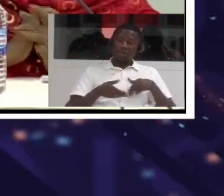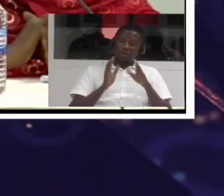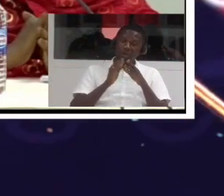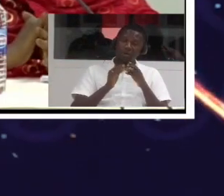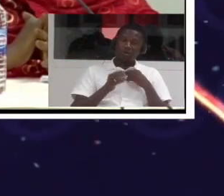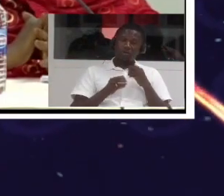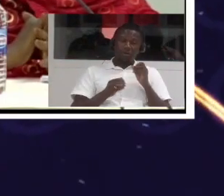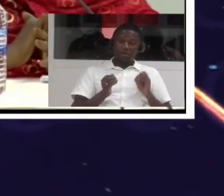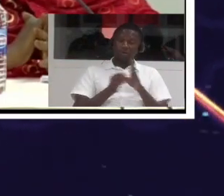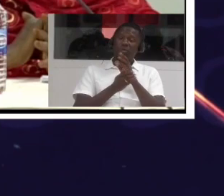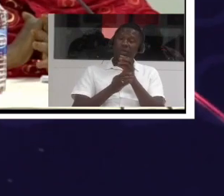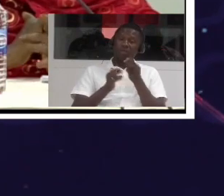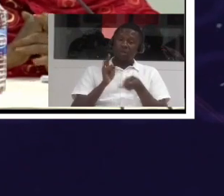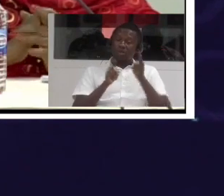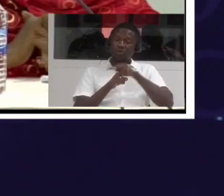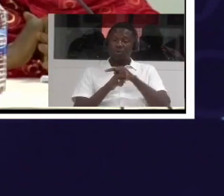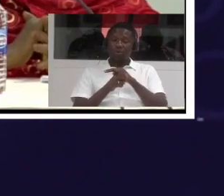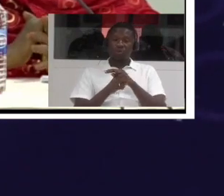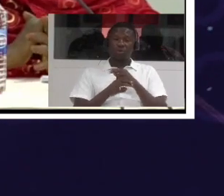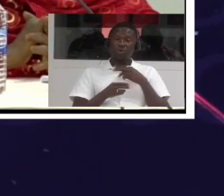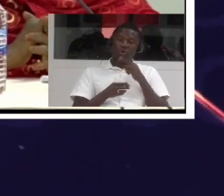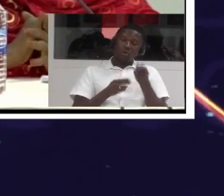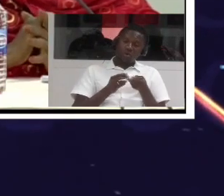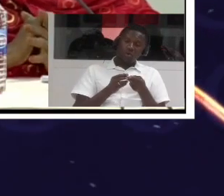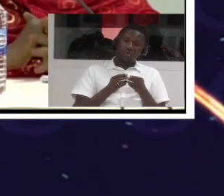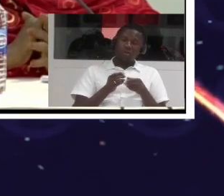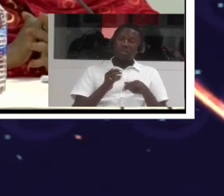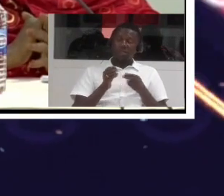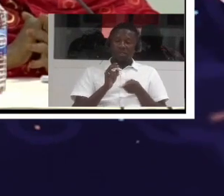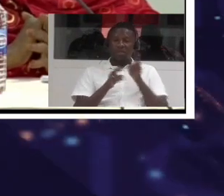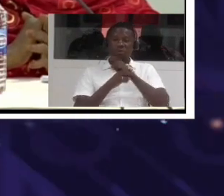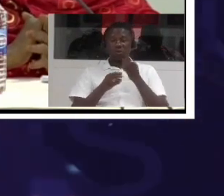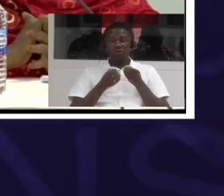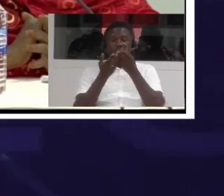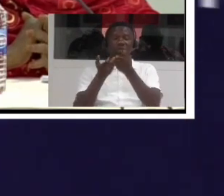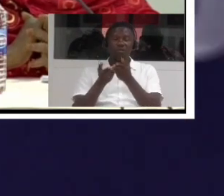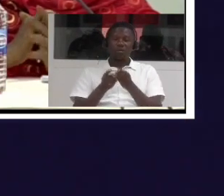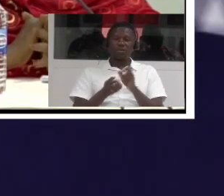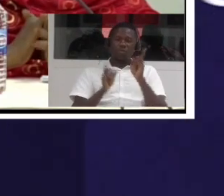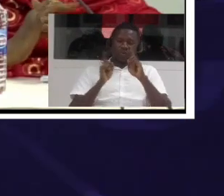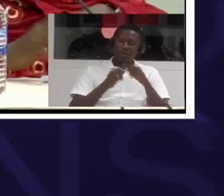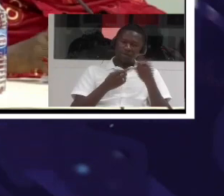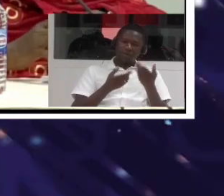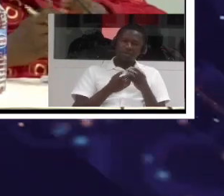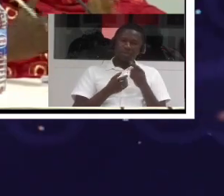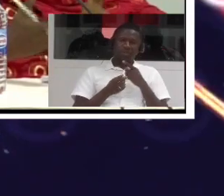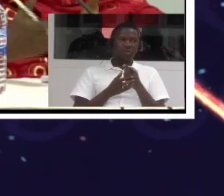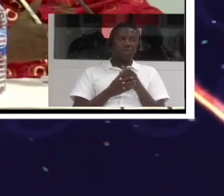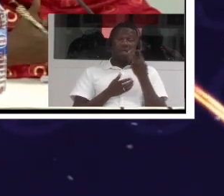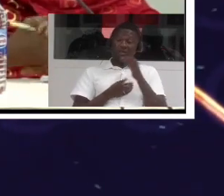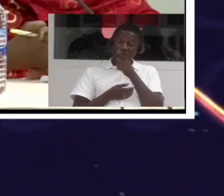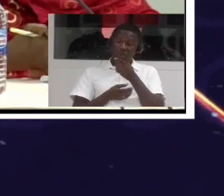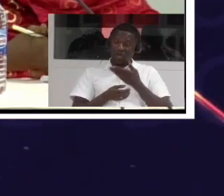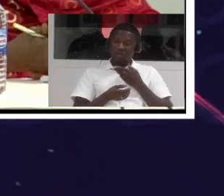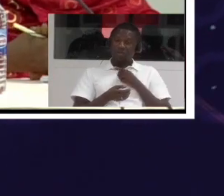or submitting reports or shadow reports, whatever it is? That is great. If you have